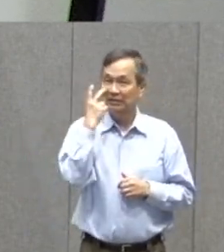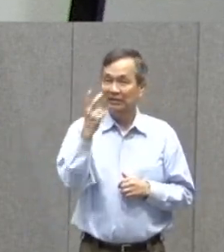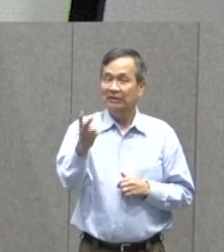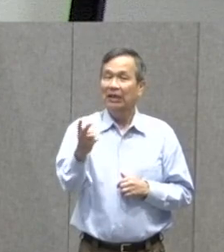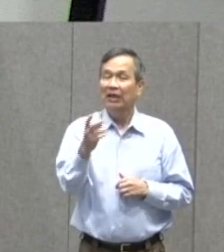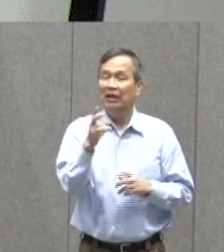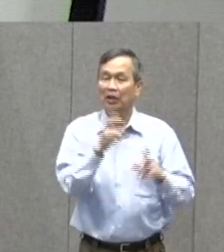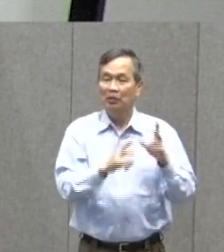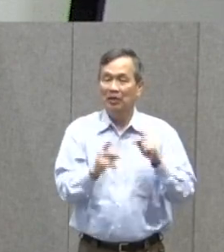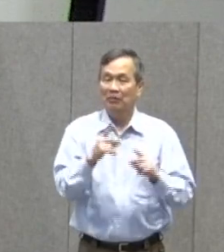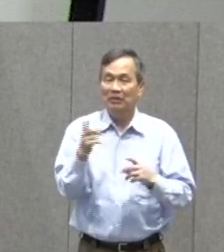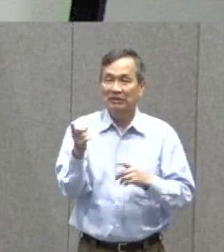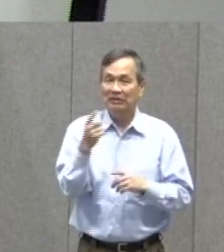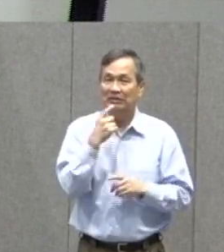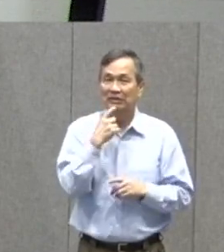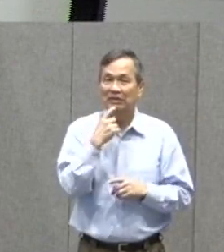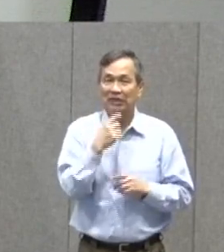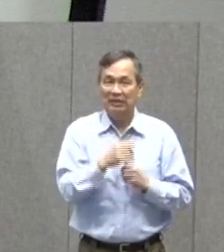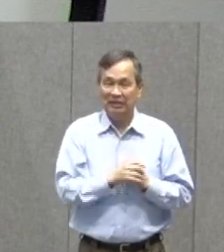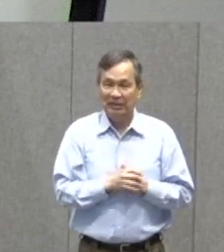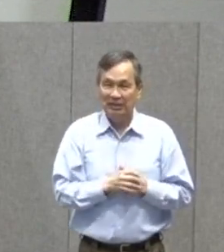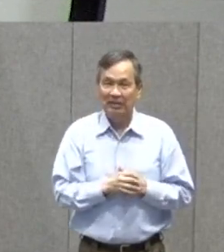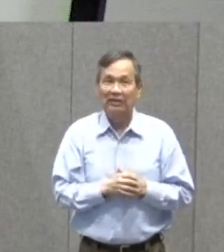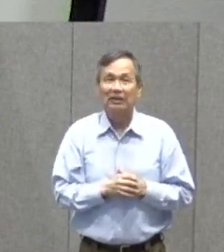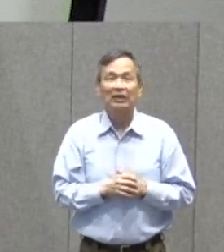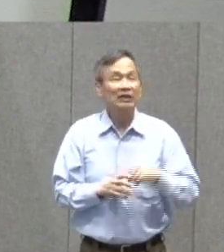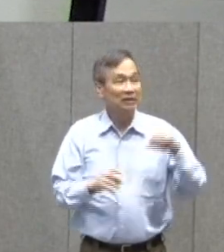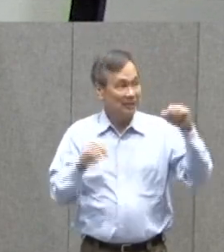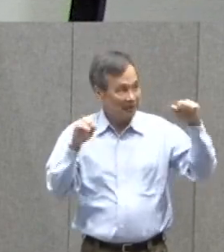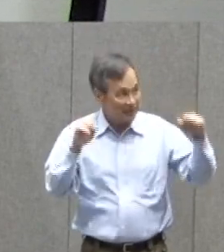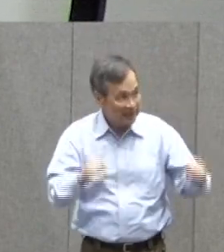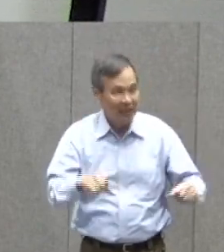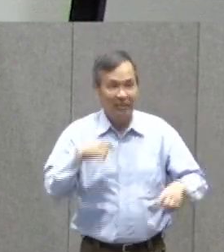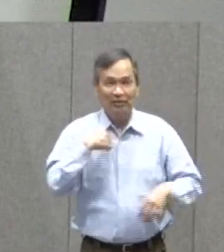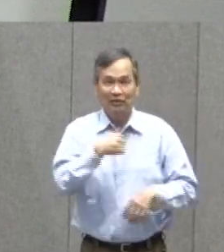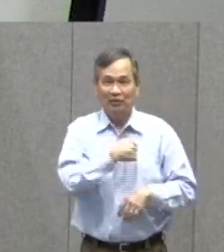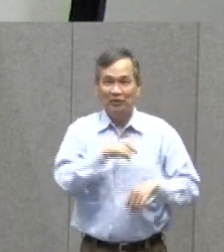signs that say, "Sí se puede," yes, we can.